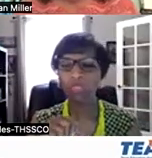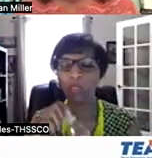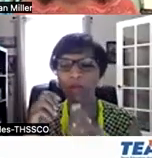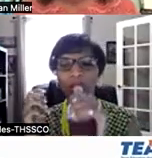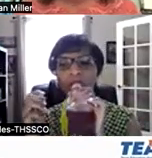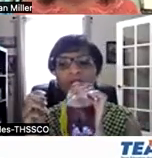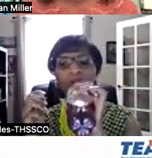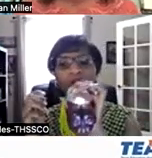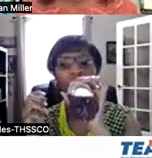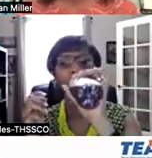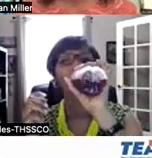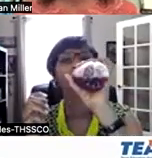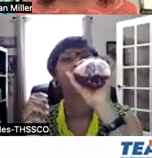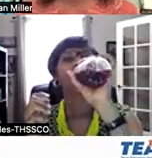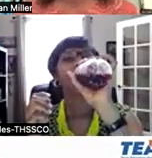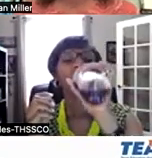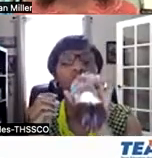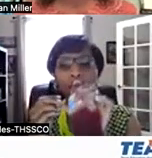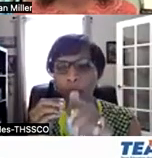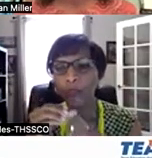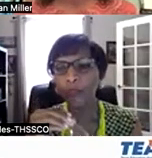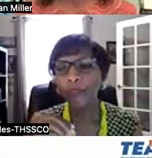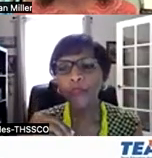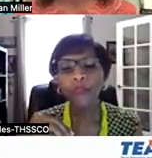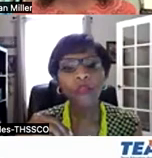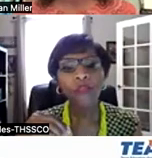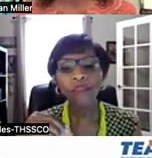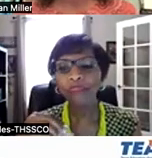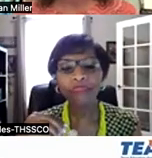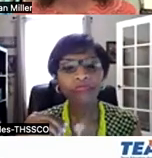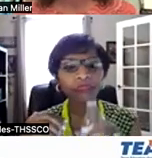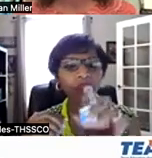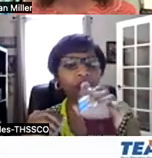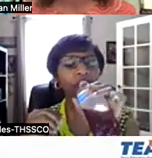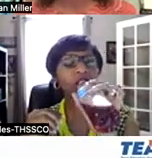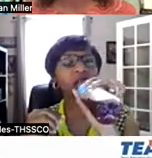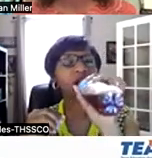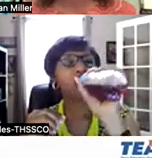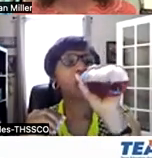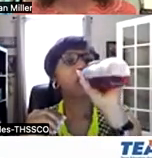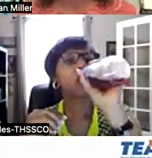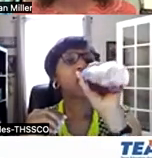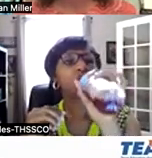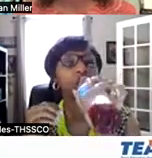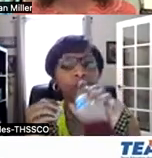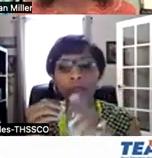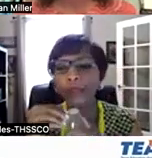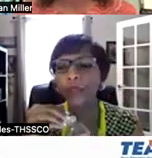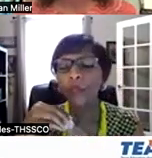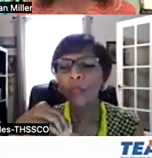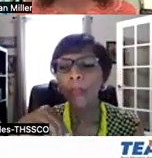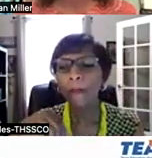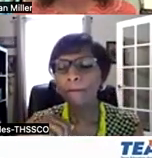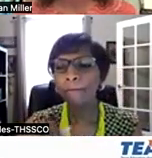As we are going to come back to these rich ideas. And in fact, I'm going to hand the my